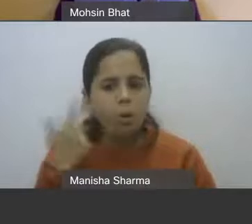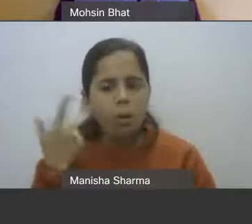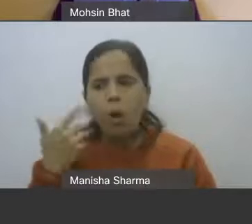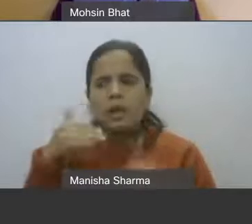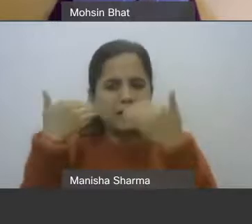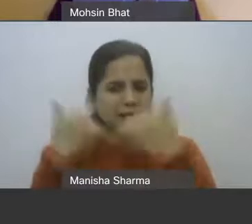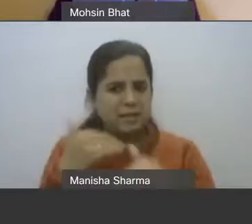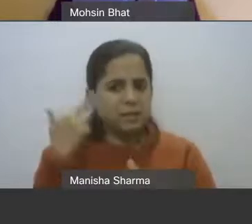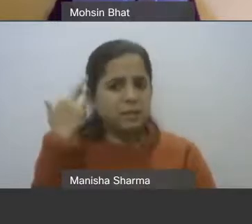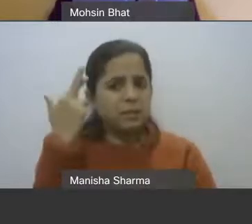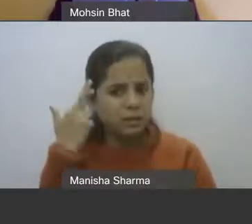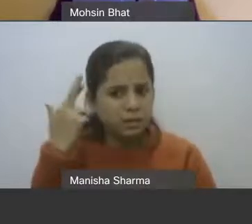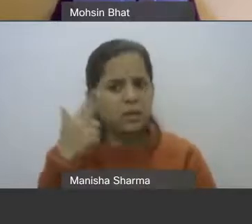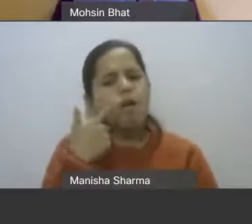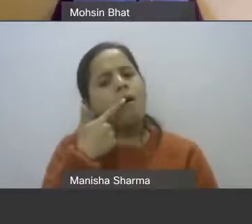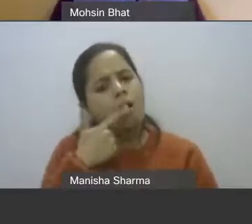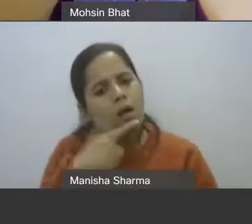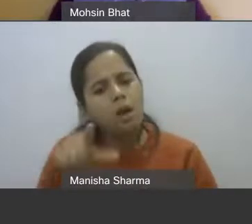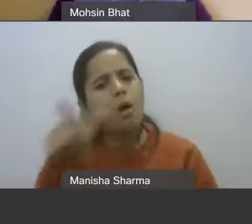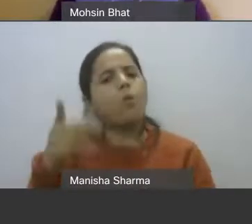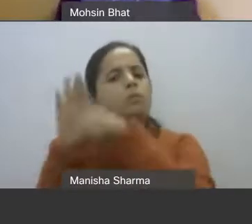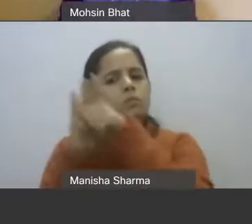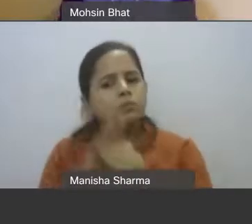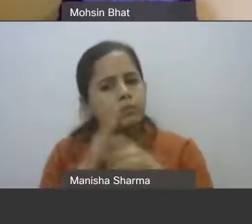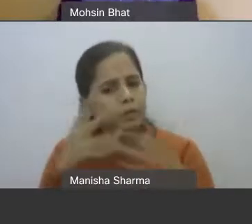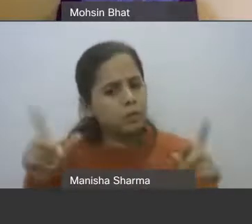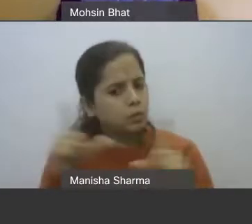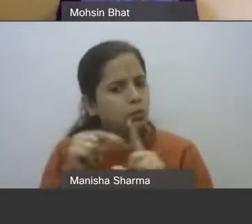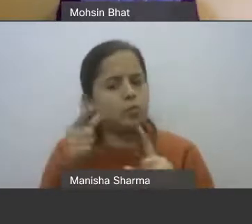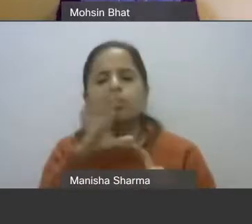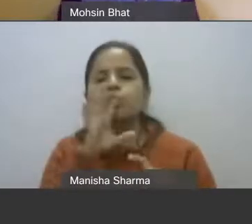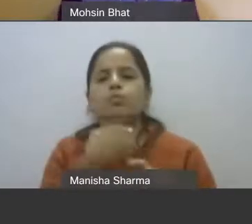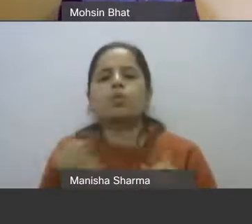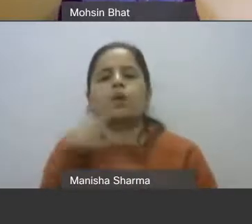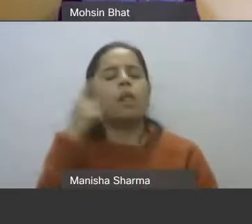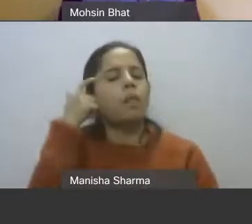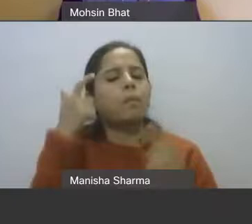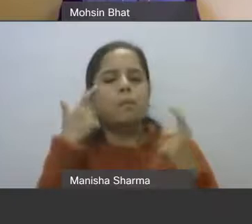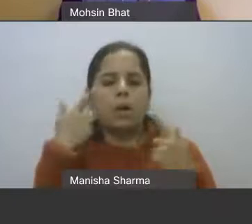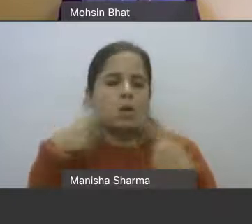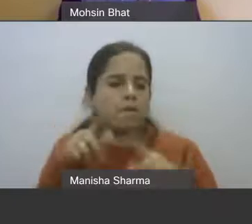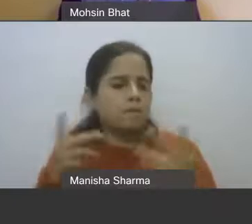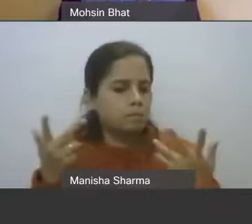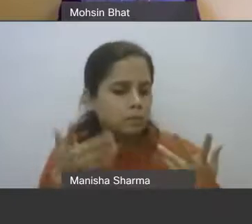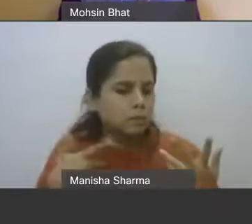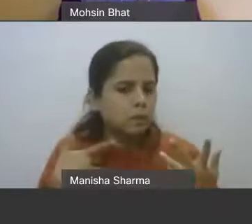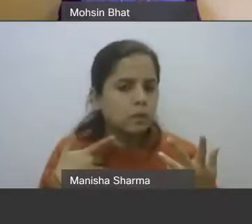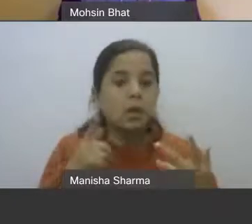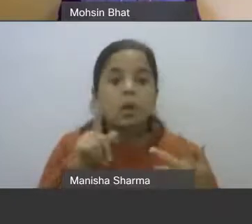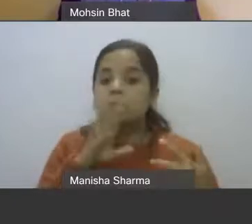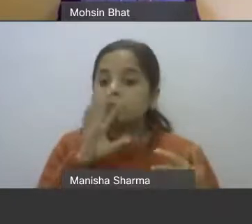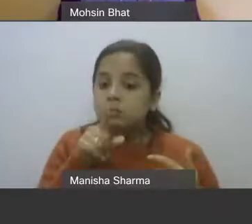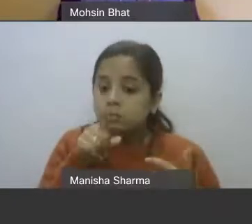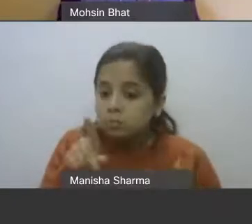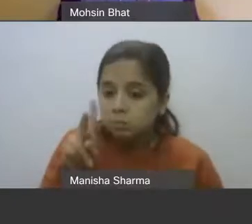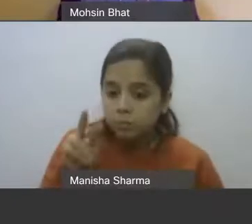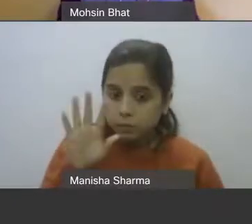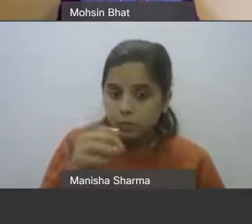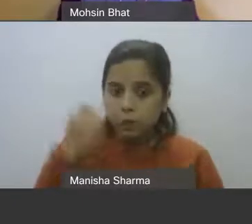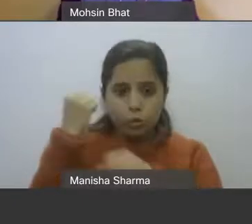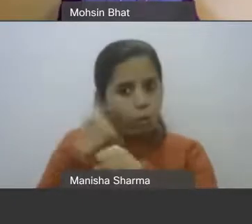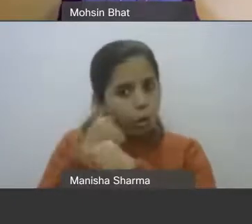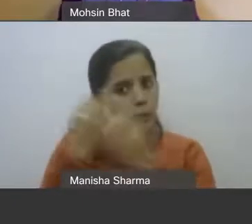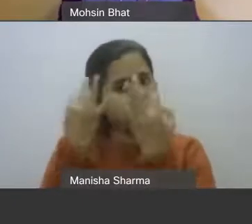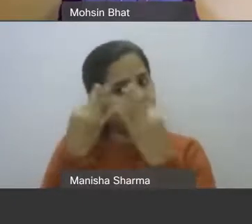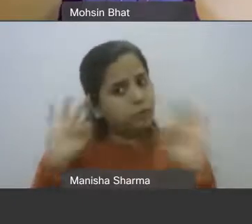limited reason to allow for discrimination on the grounds of place of birth? What really was going on here? And does it mean, for example, that the government is